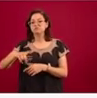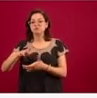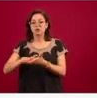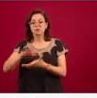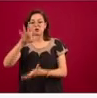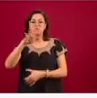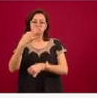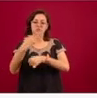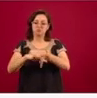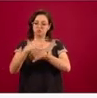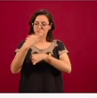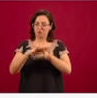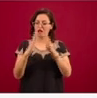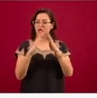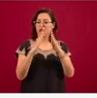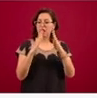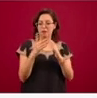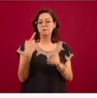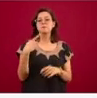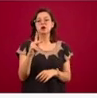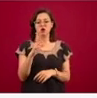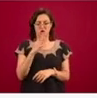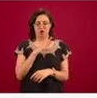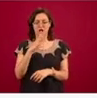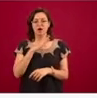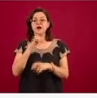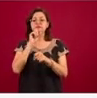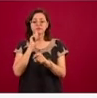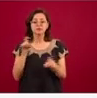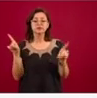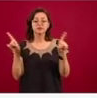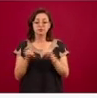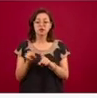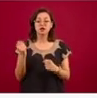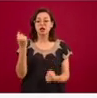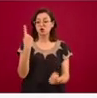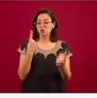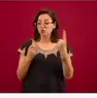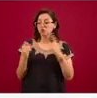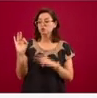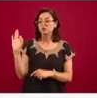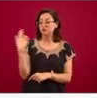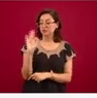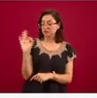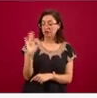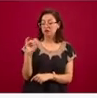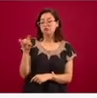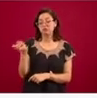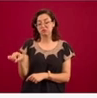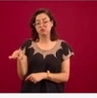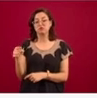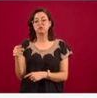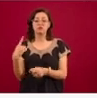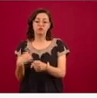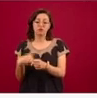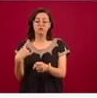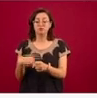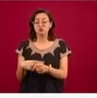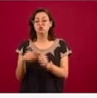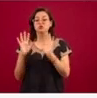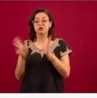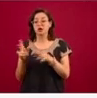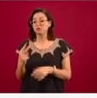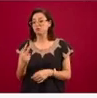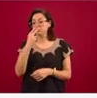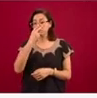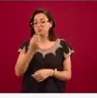outpatients, meaning mild cases with mild symptoms, but we also have, out of the suspect cases, we